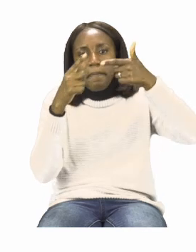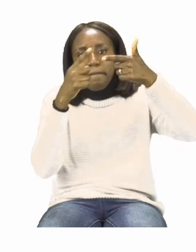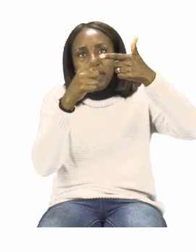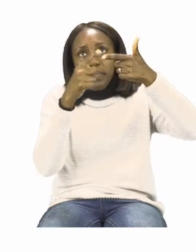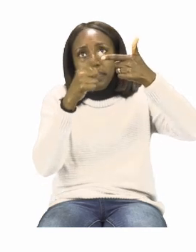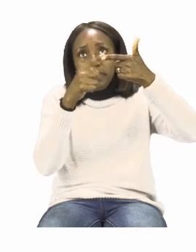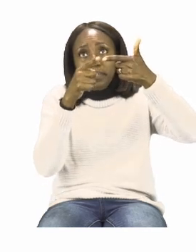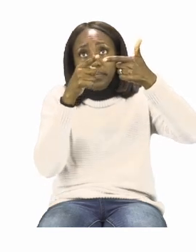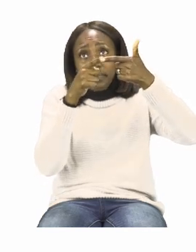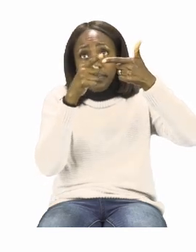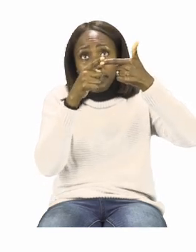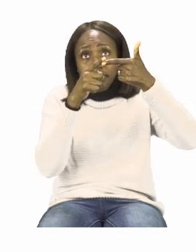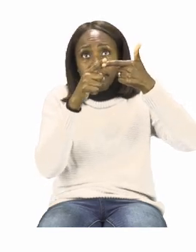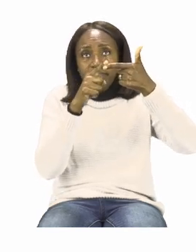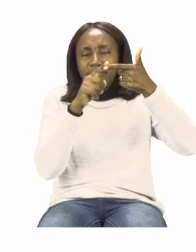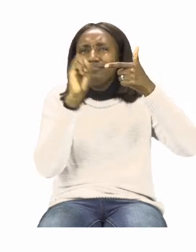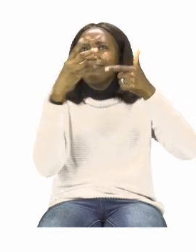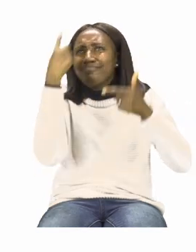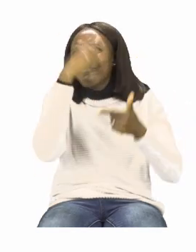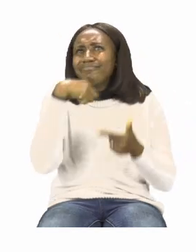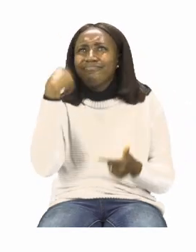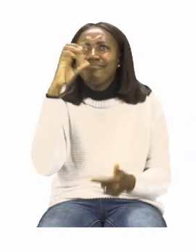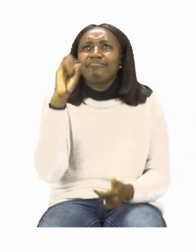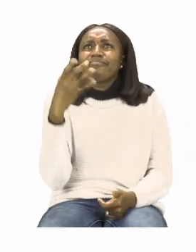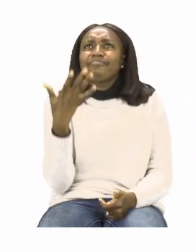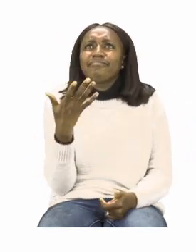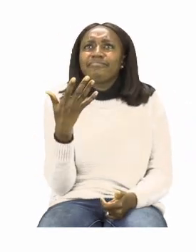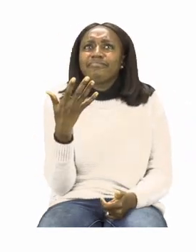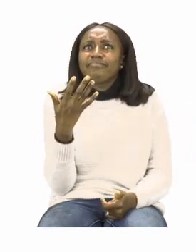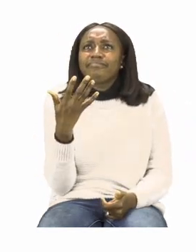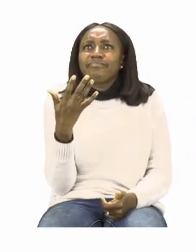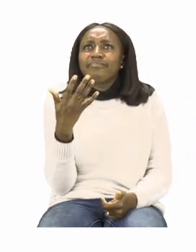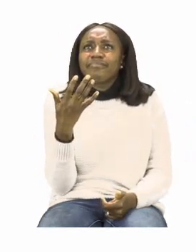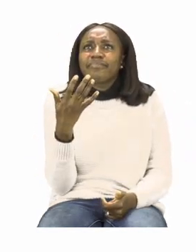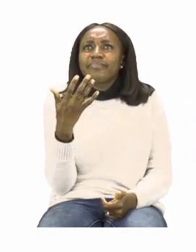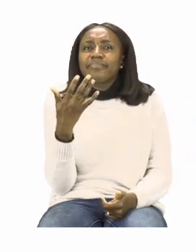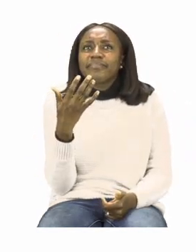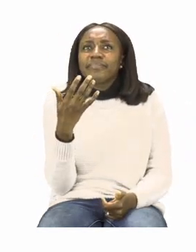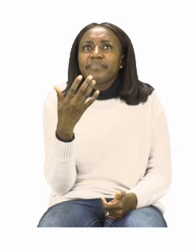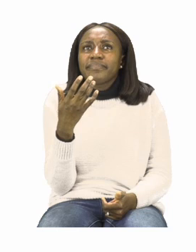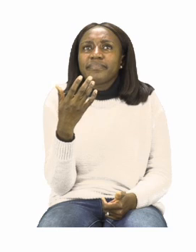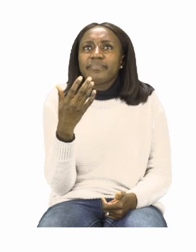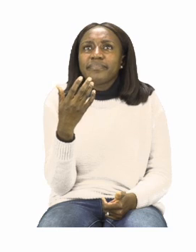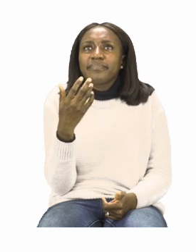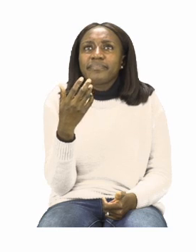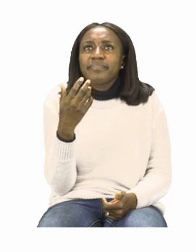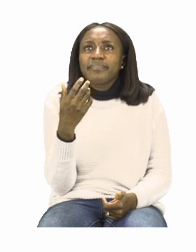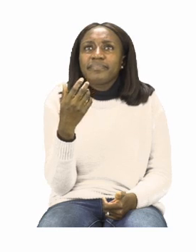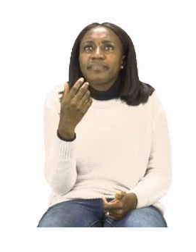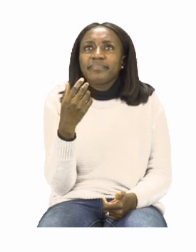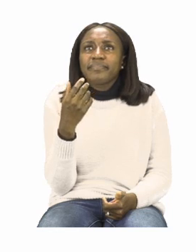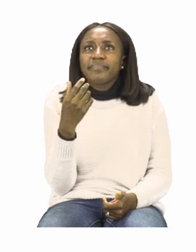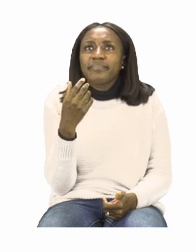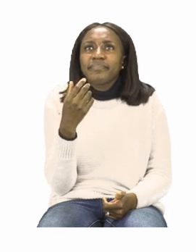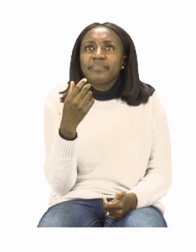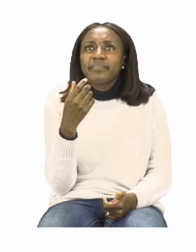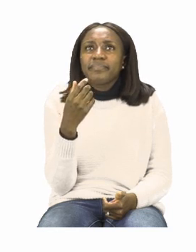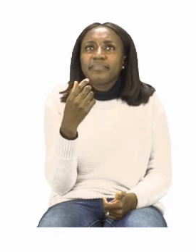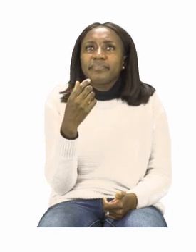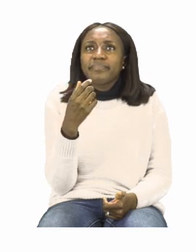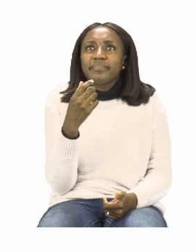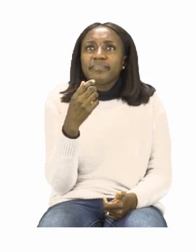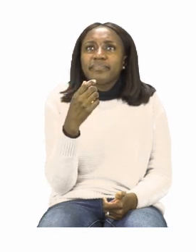picture. How many faces do you have in the second picture? Let's count